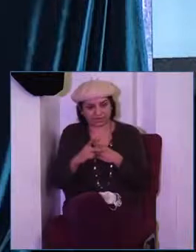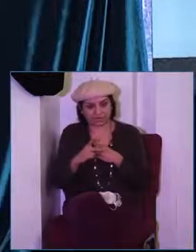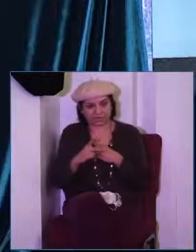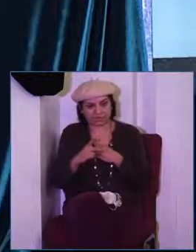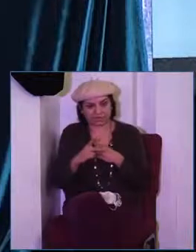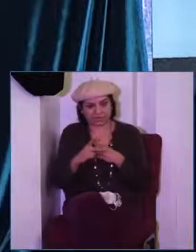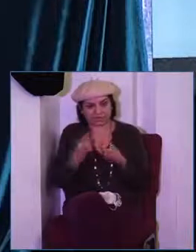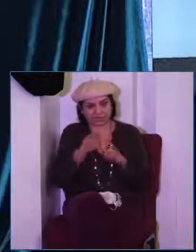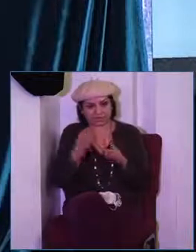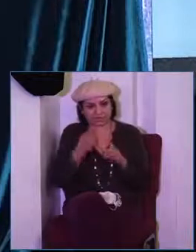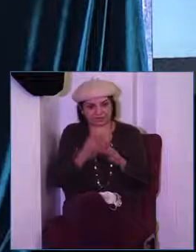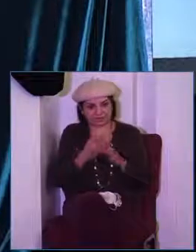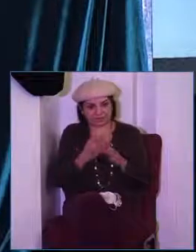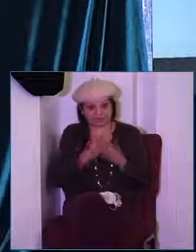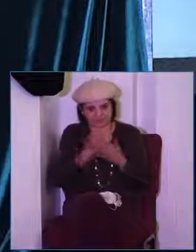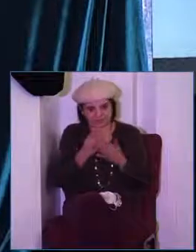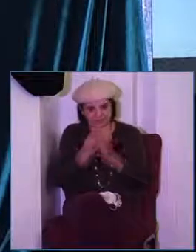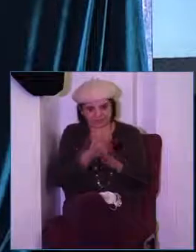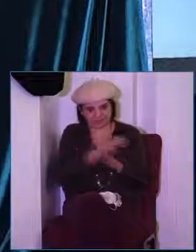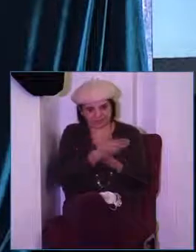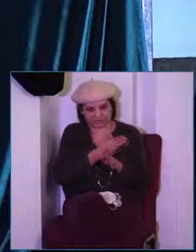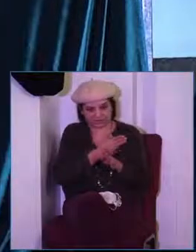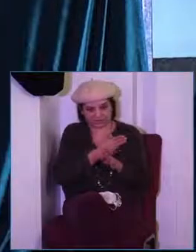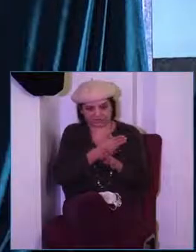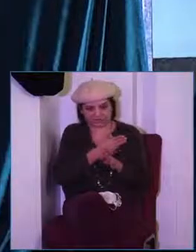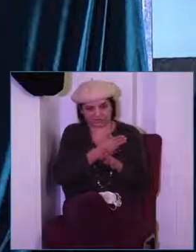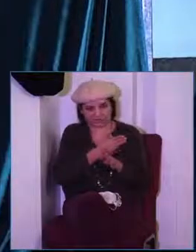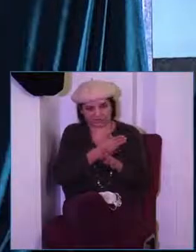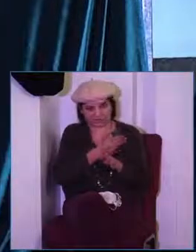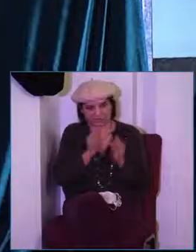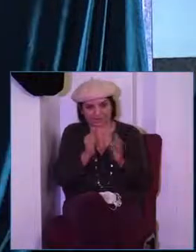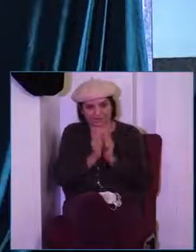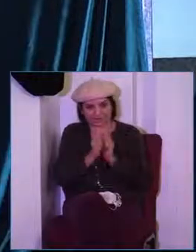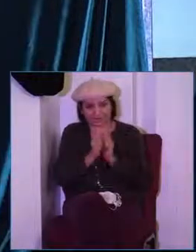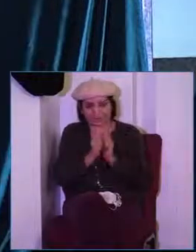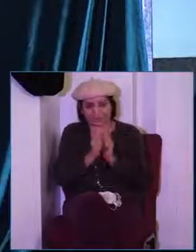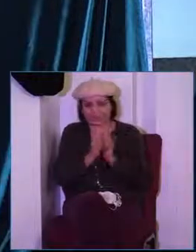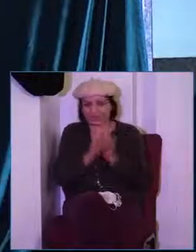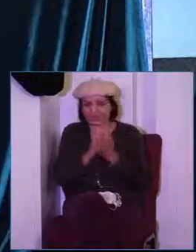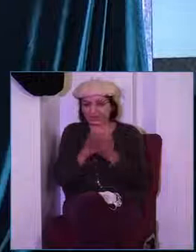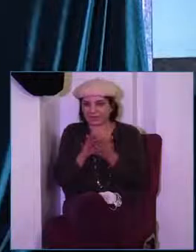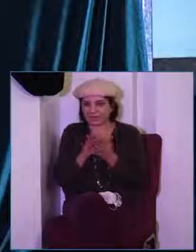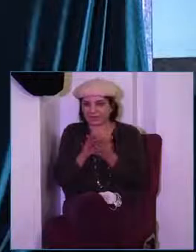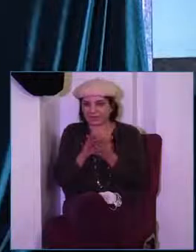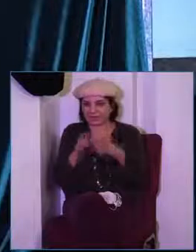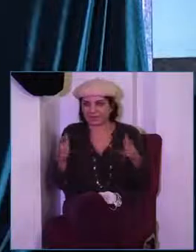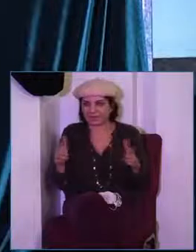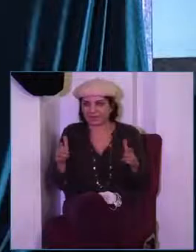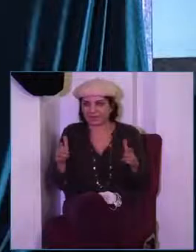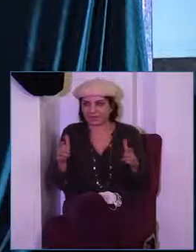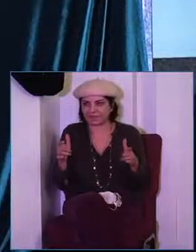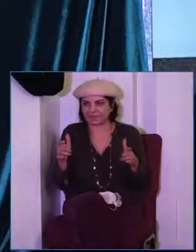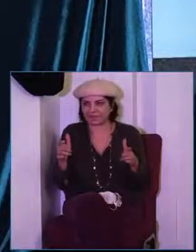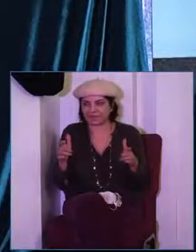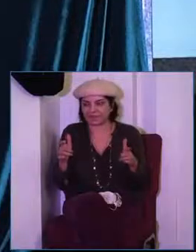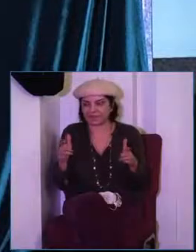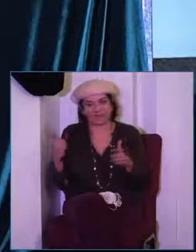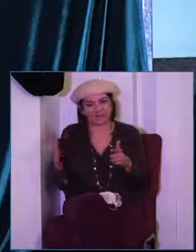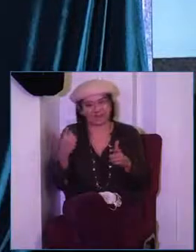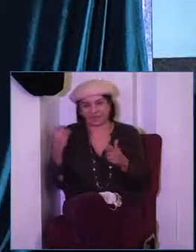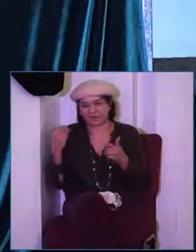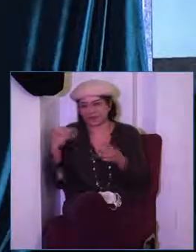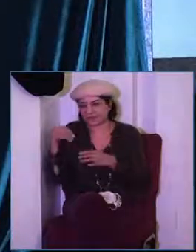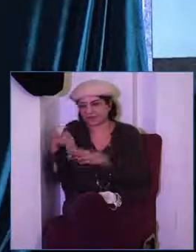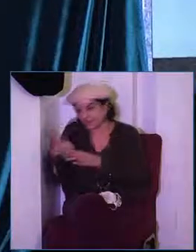it. And always there was a little surprise in the bottom. So always, and I was like, wonder what's going to be in my bag today.